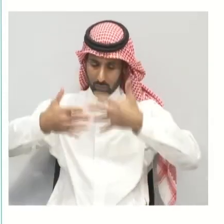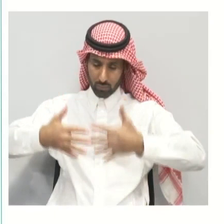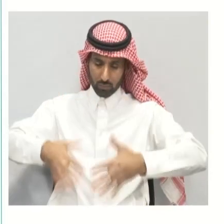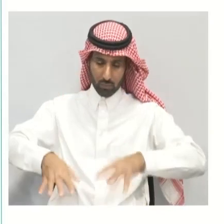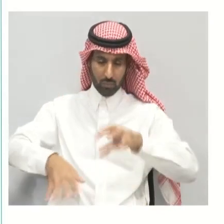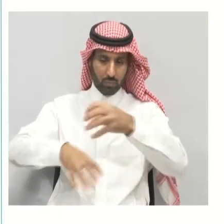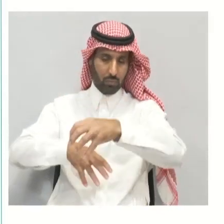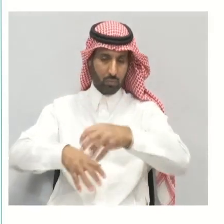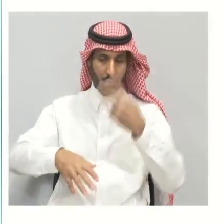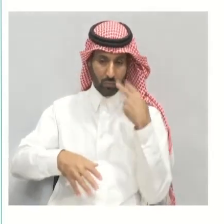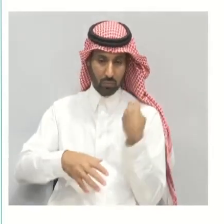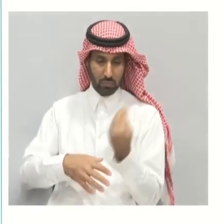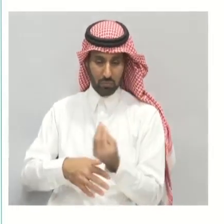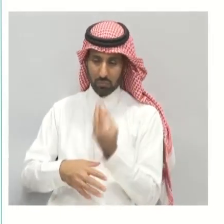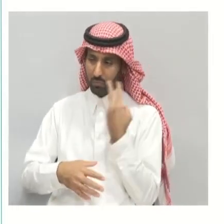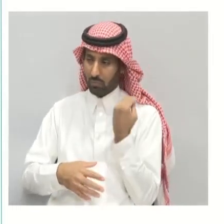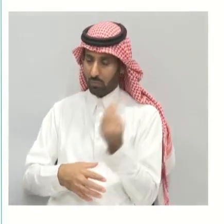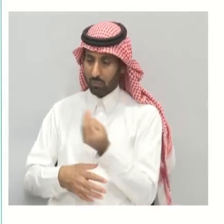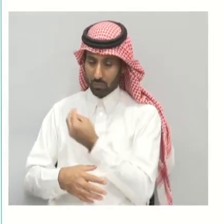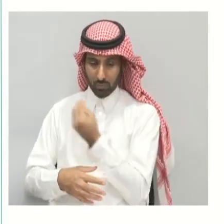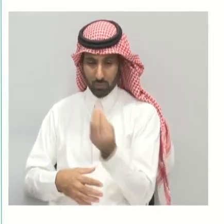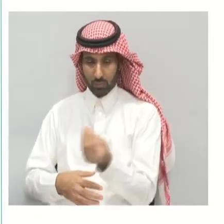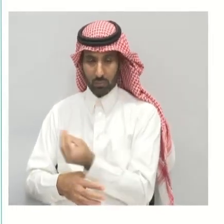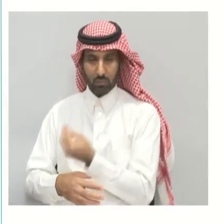What kind of attractions that the Iguazu,